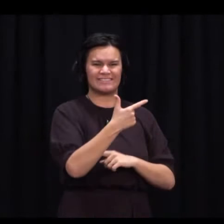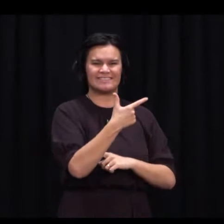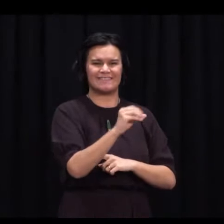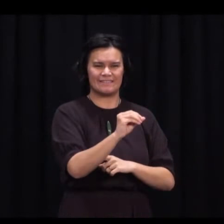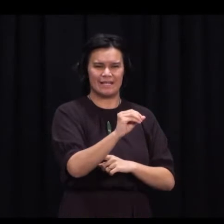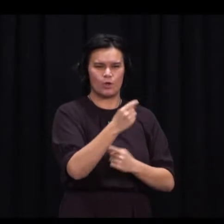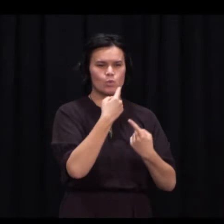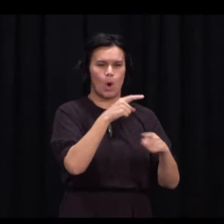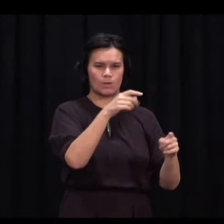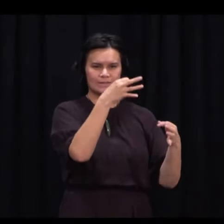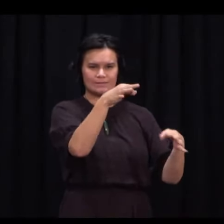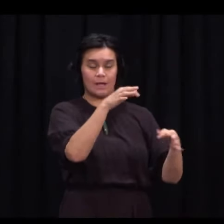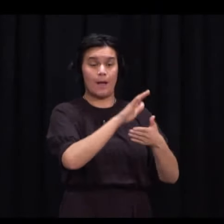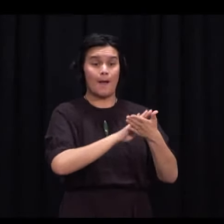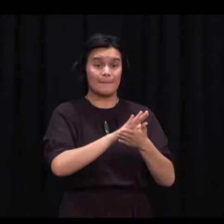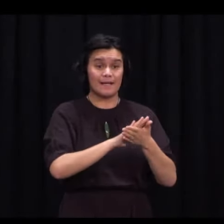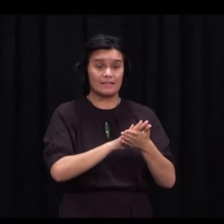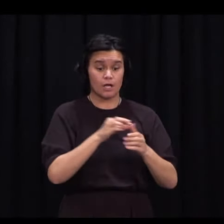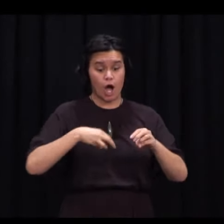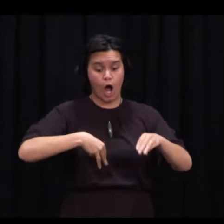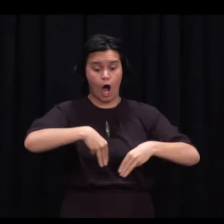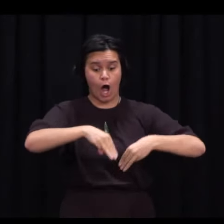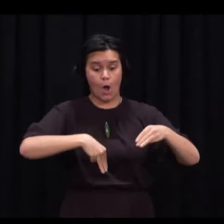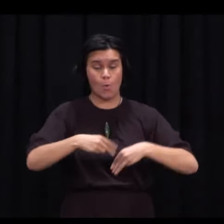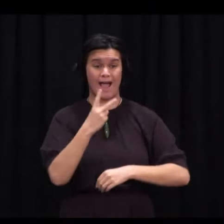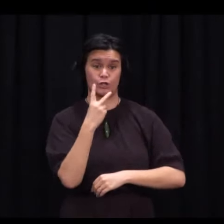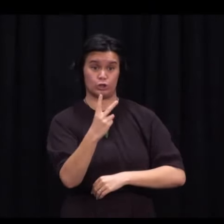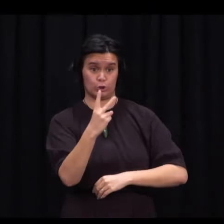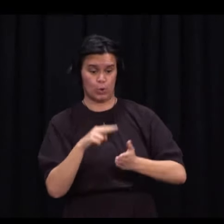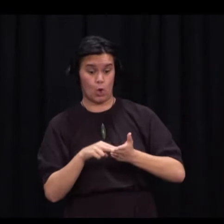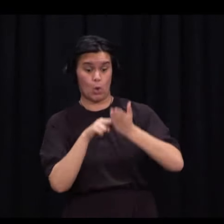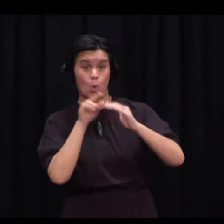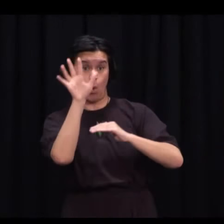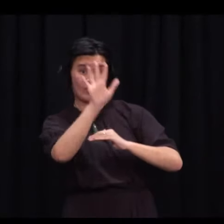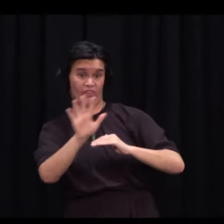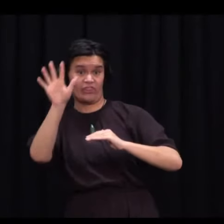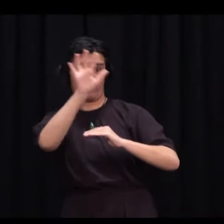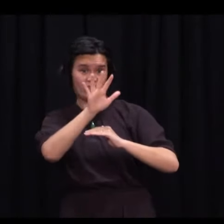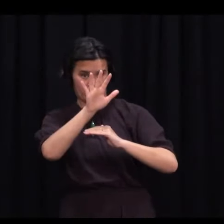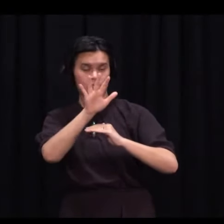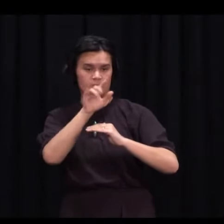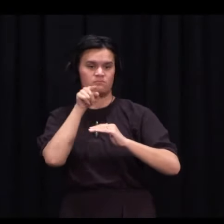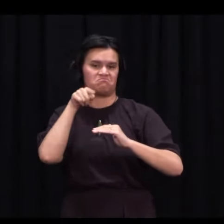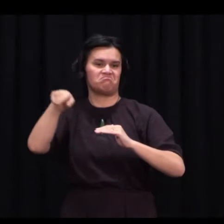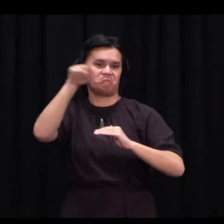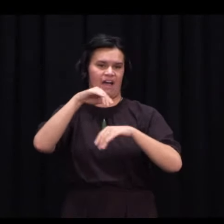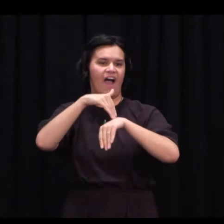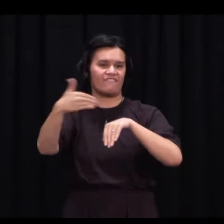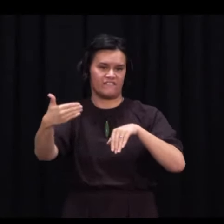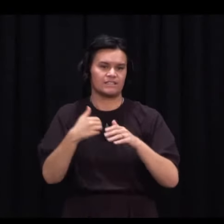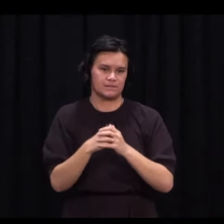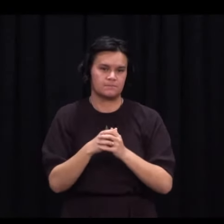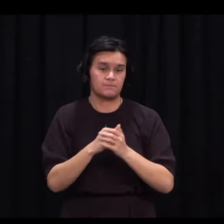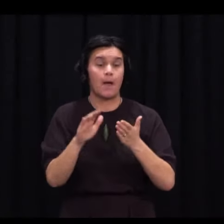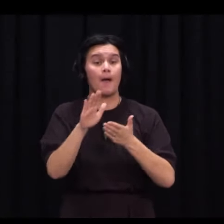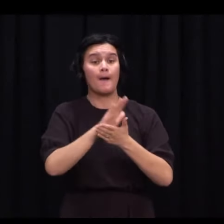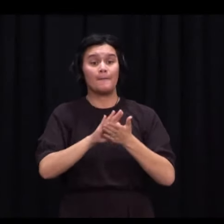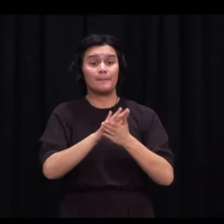of Highway 2 and centred on Mangatangi, and that will effectively extend the road